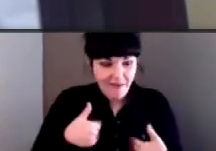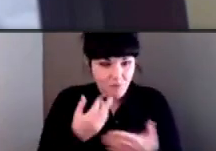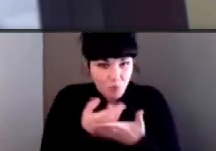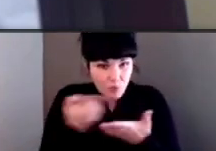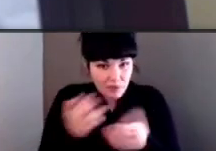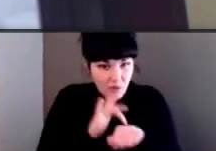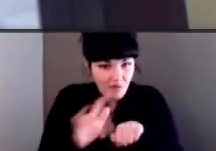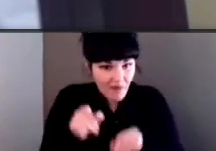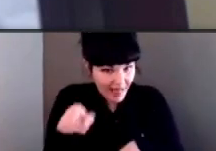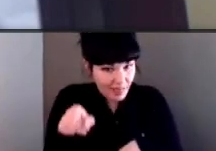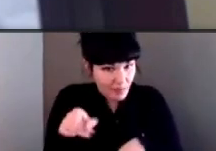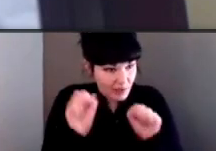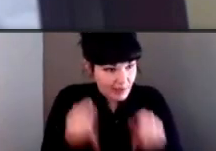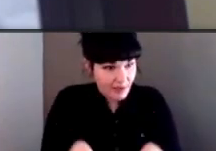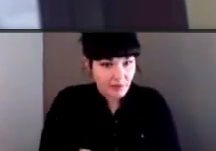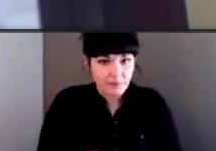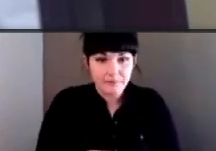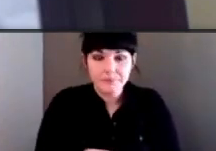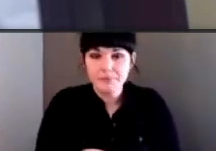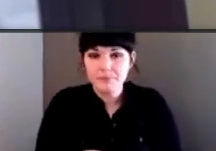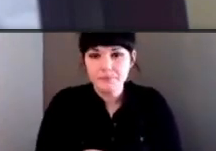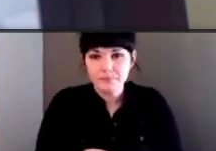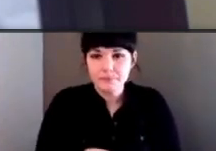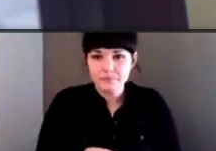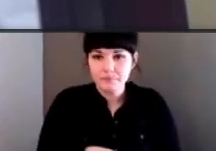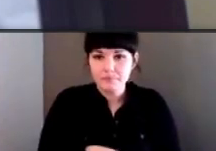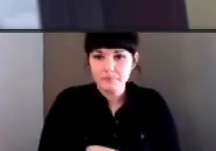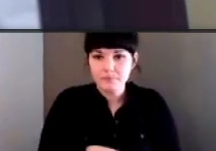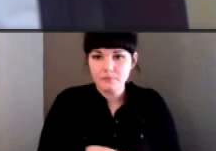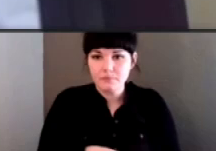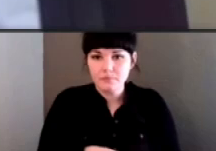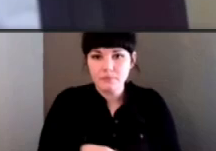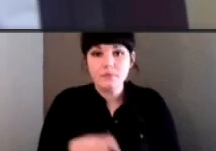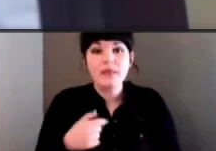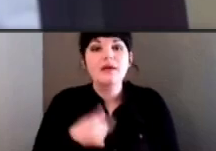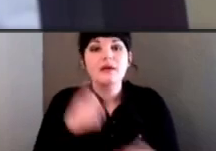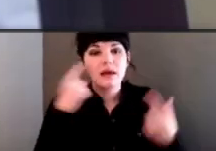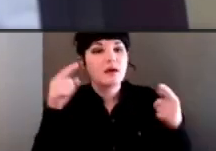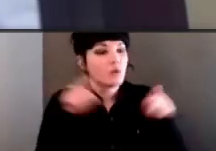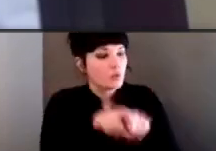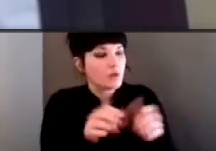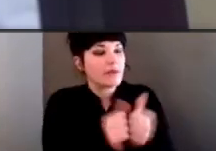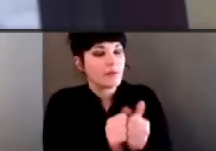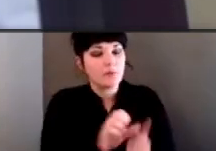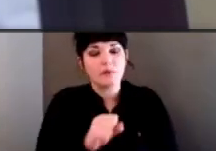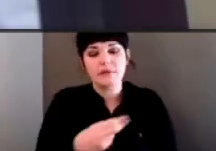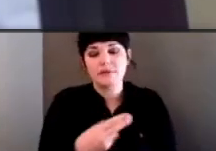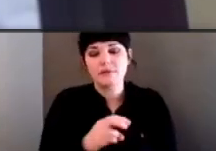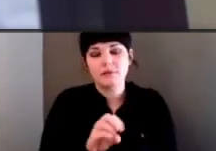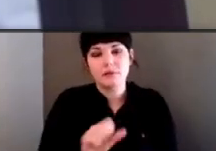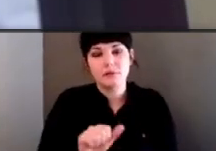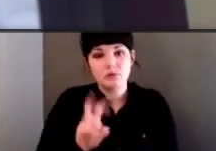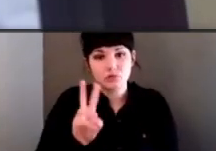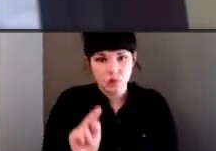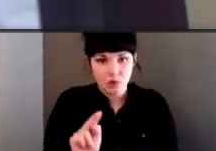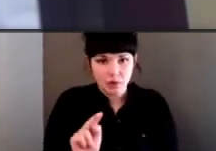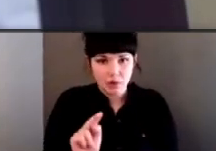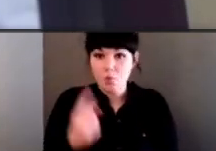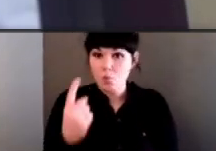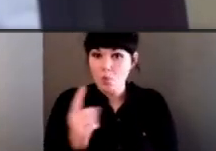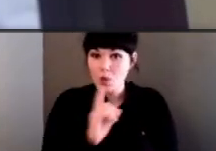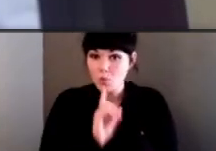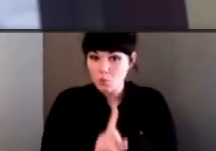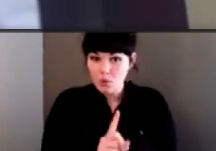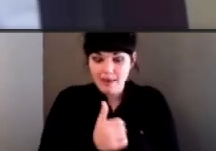Yeah, I concur with Sean. One thing that we had already in place that was really helpful is our homework hotline.